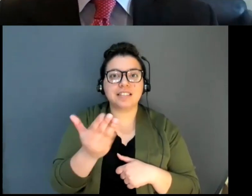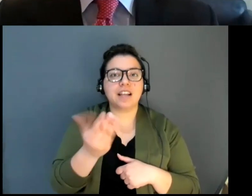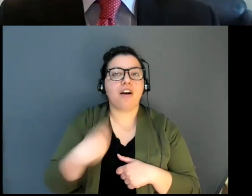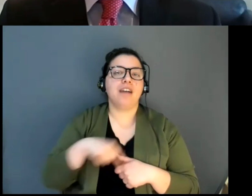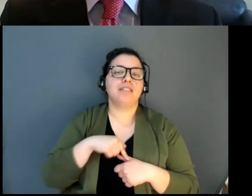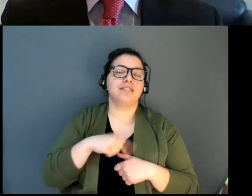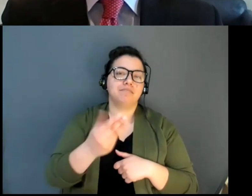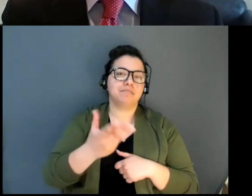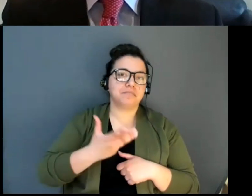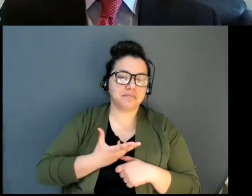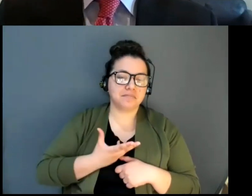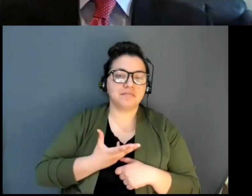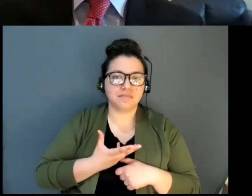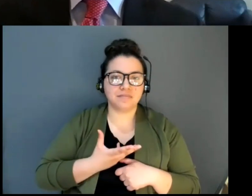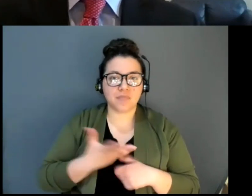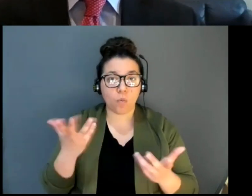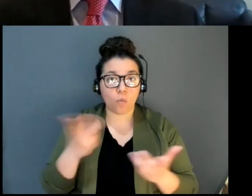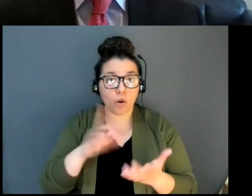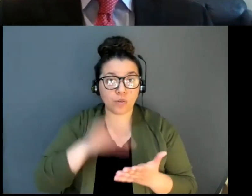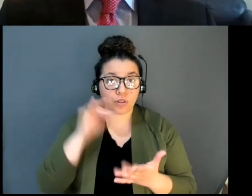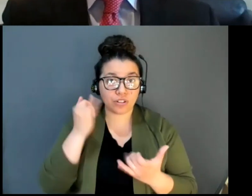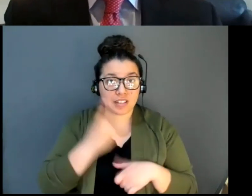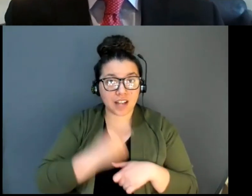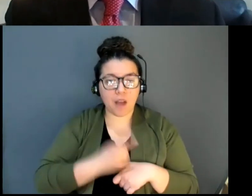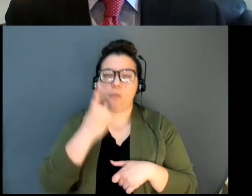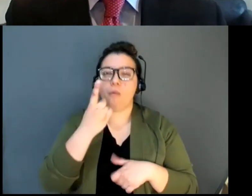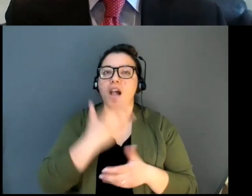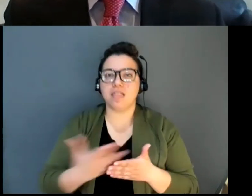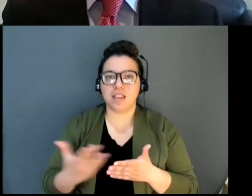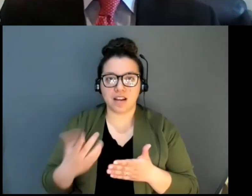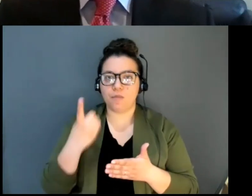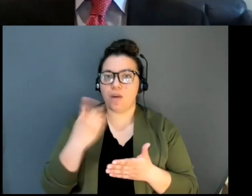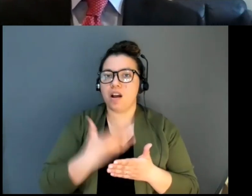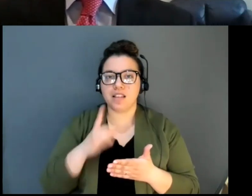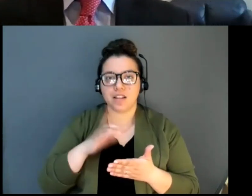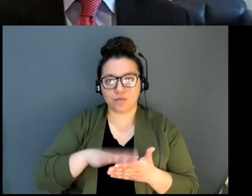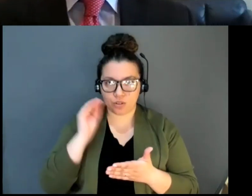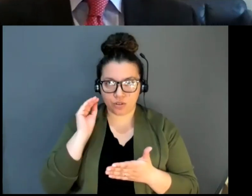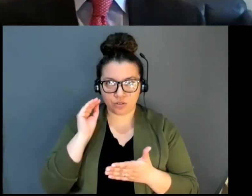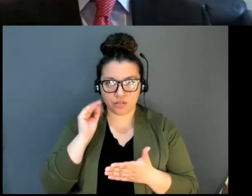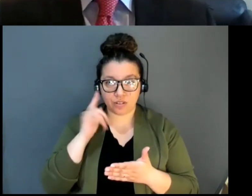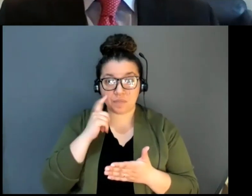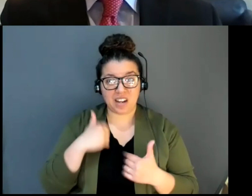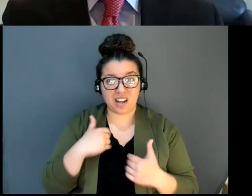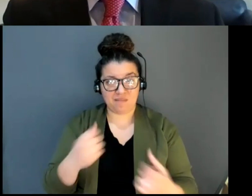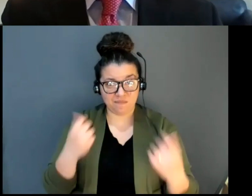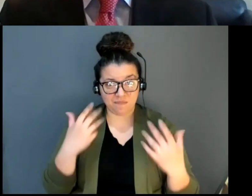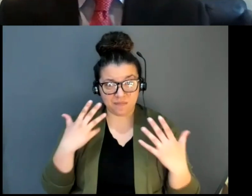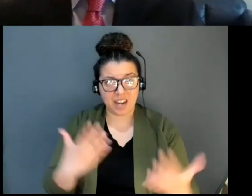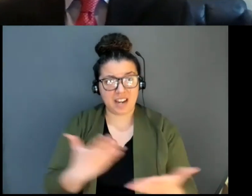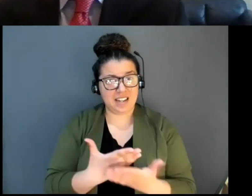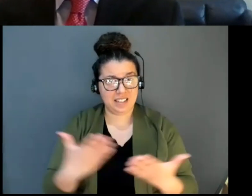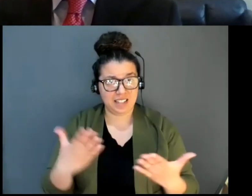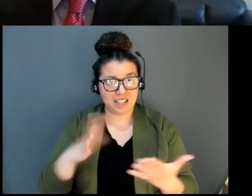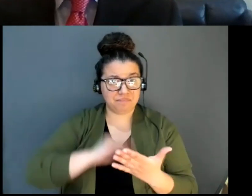did you learn today? Tell us one thing, because there were a lot of good